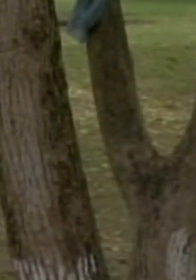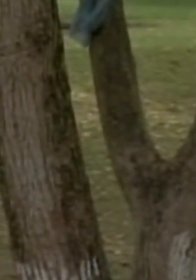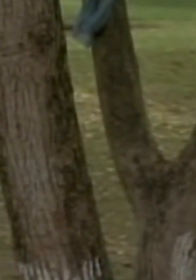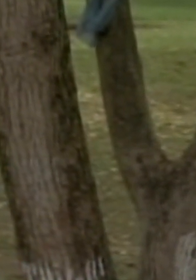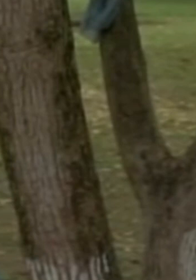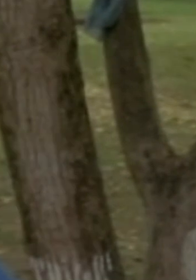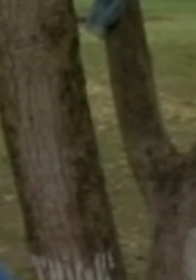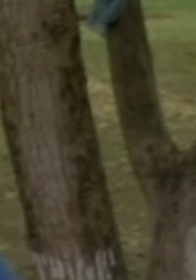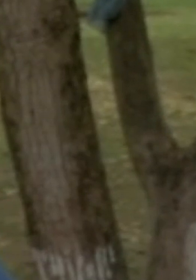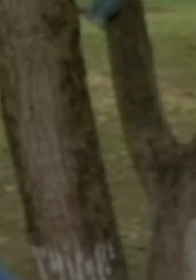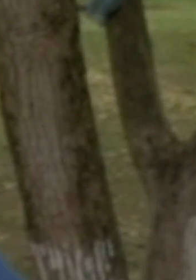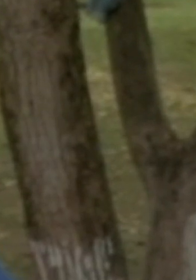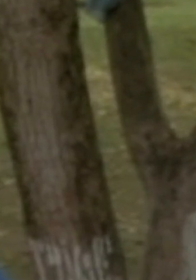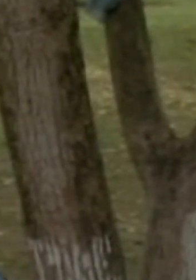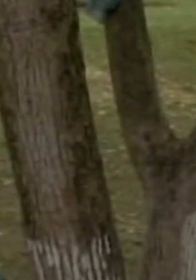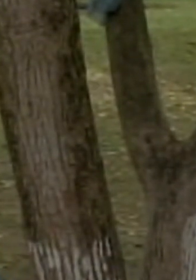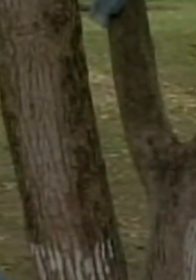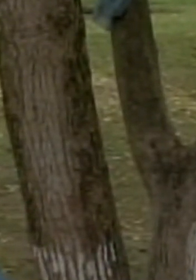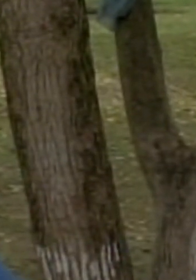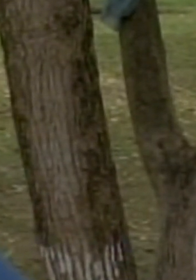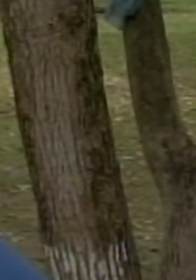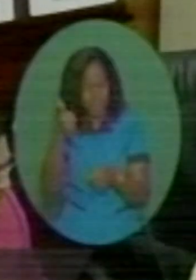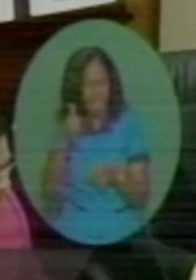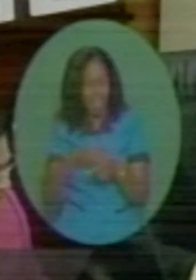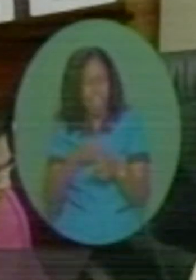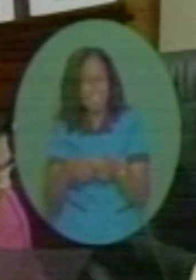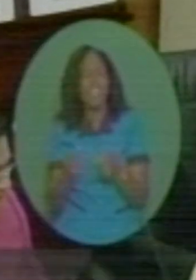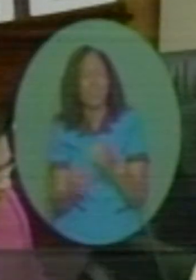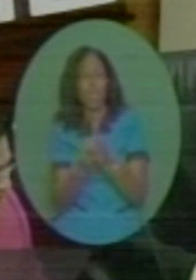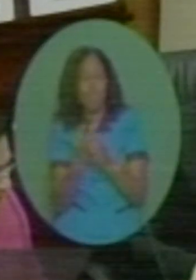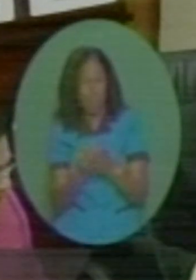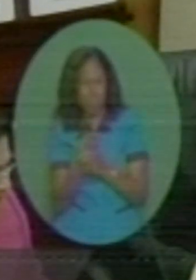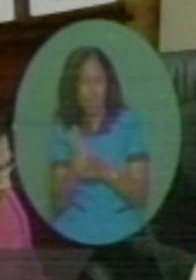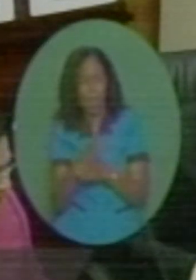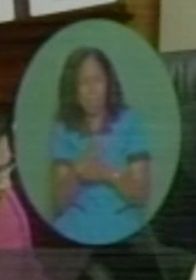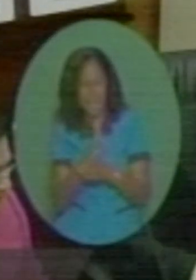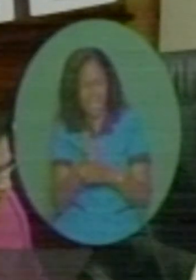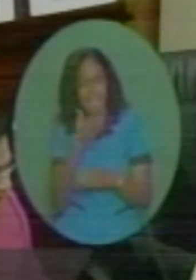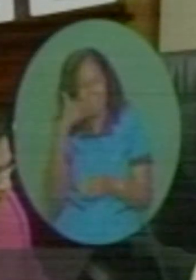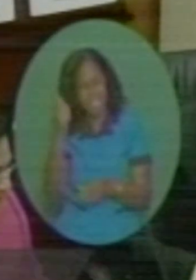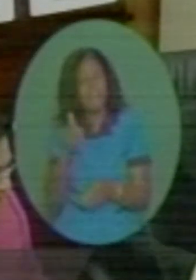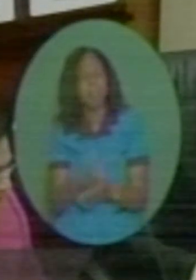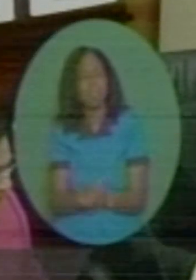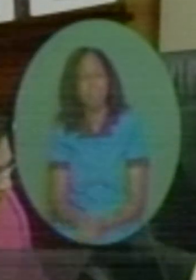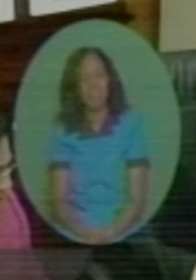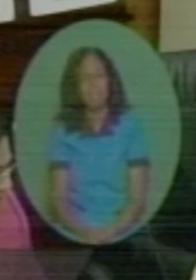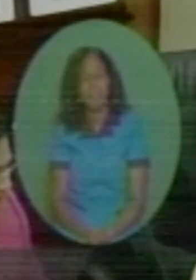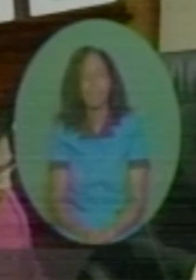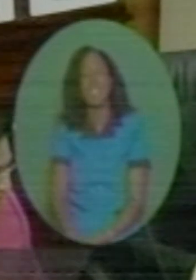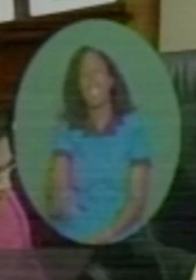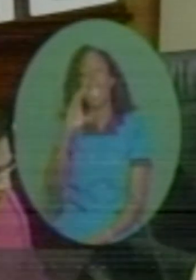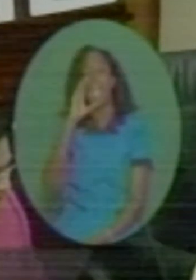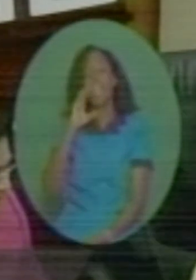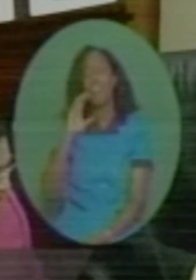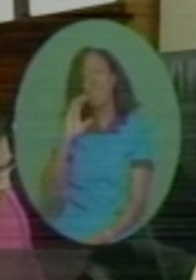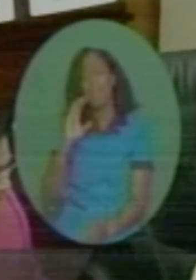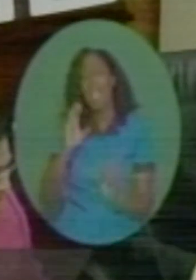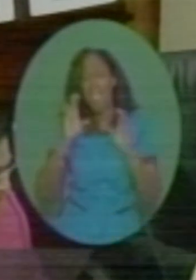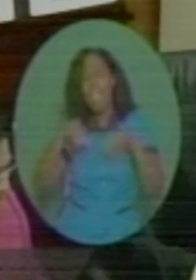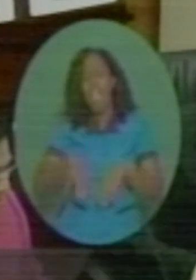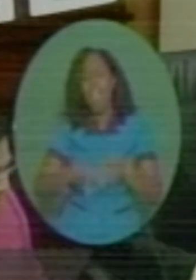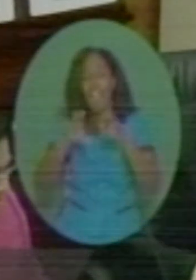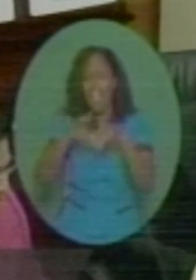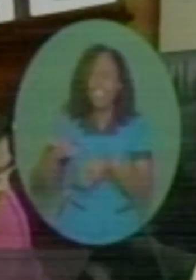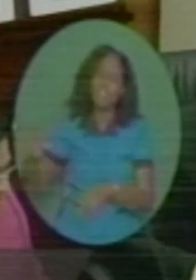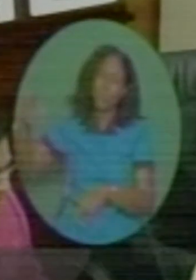never satisfy. But you have to make yourself satisfied, and that's the only way. And while some Trinbegonians may have spent their Monday afternoon following the budget in